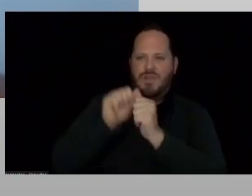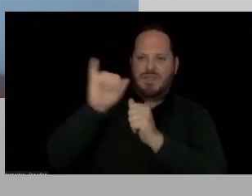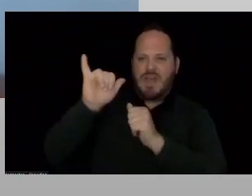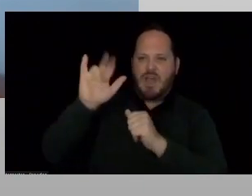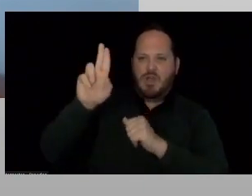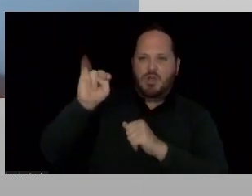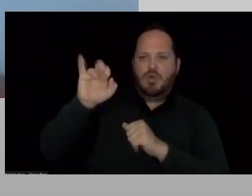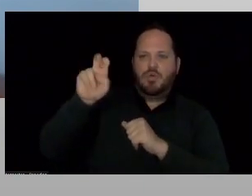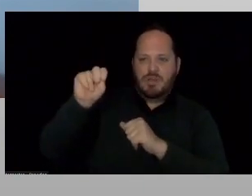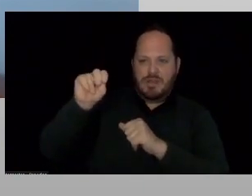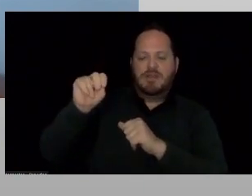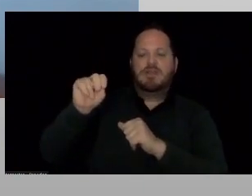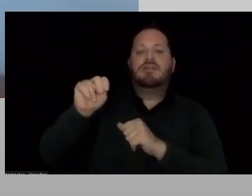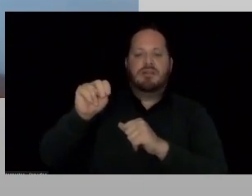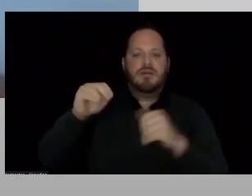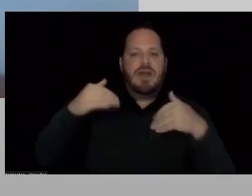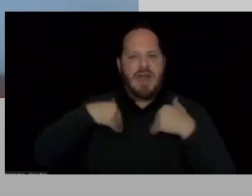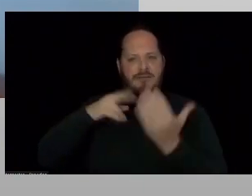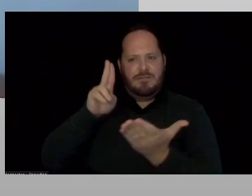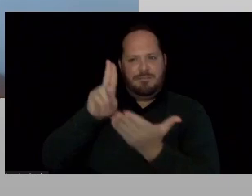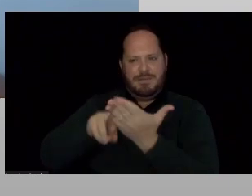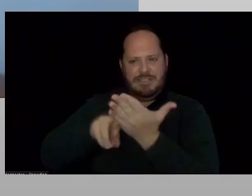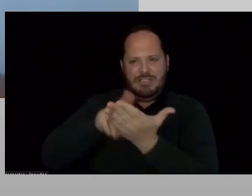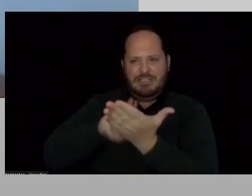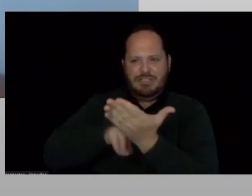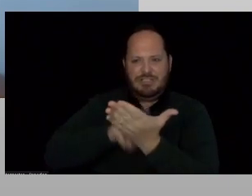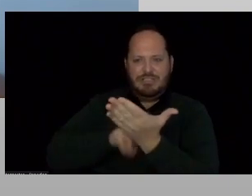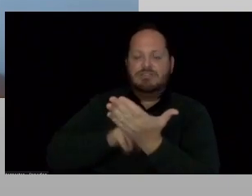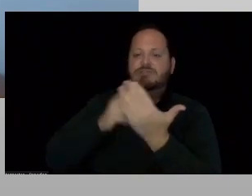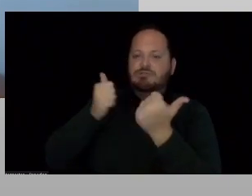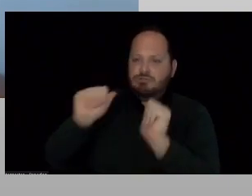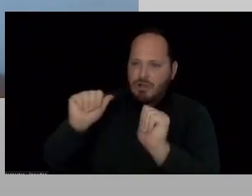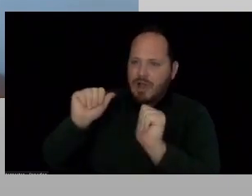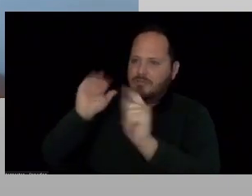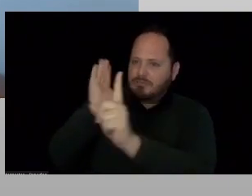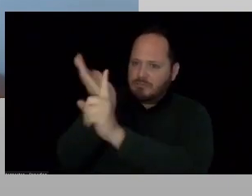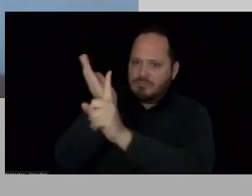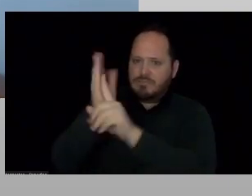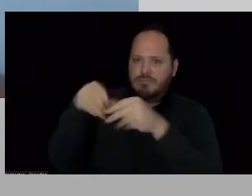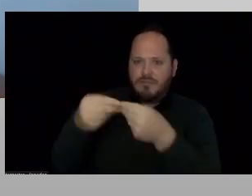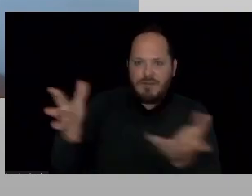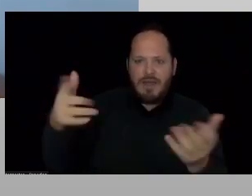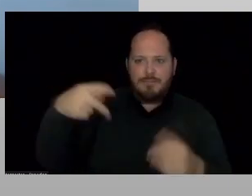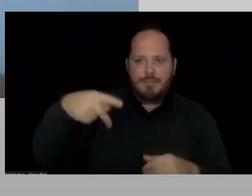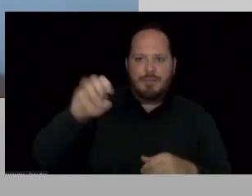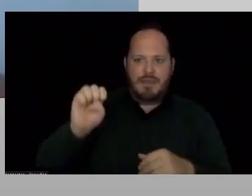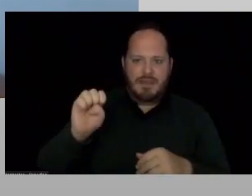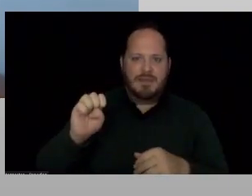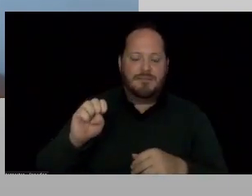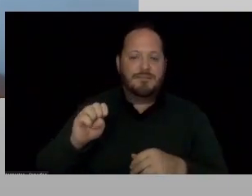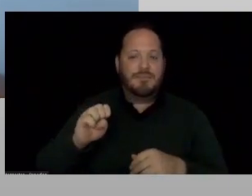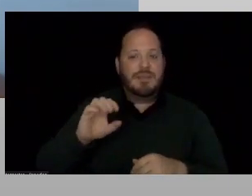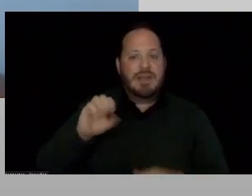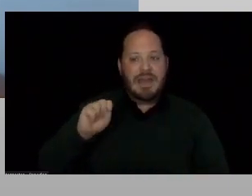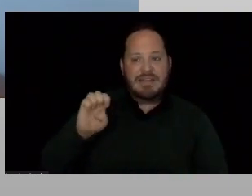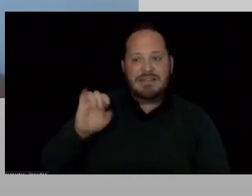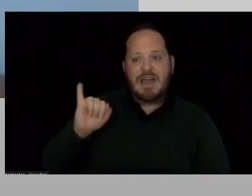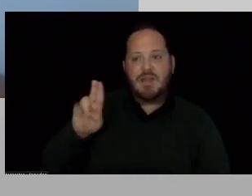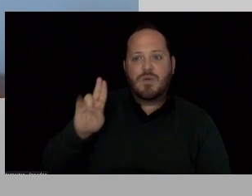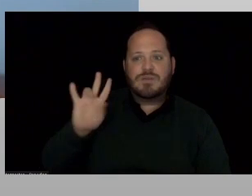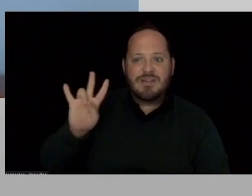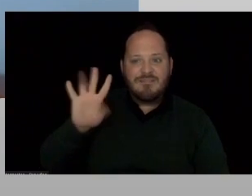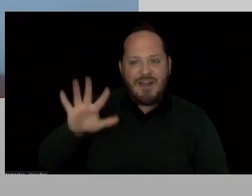caregivers access to PPE equipment. In brief, SEIU 775 is fighting to get caregivers